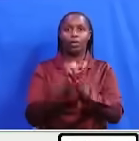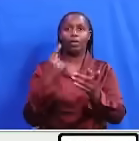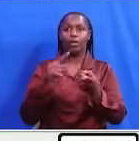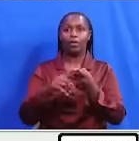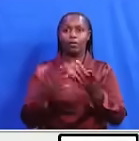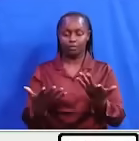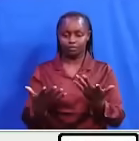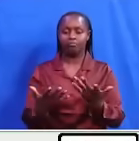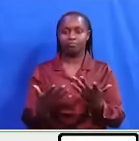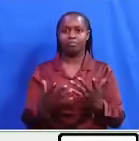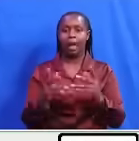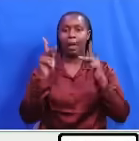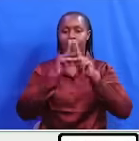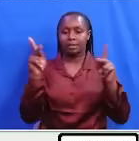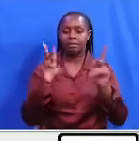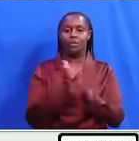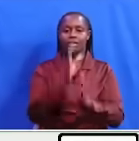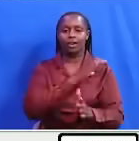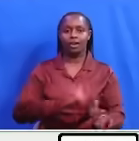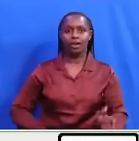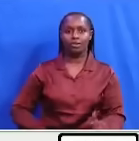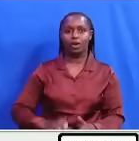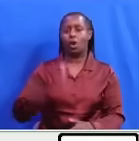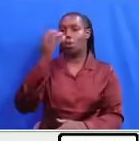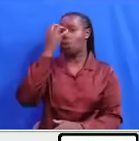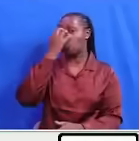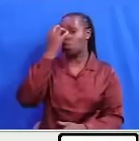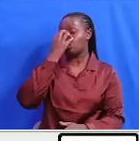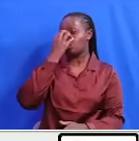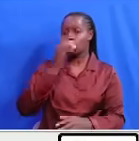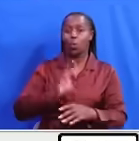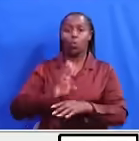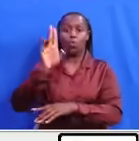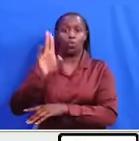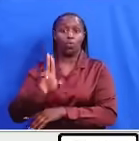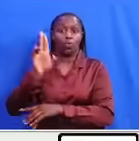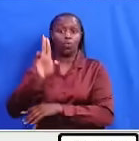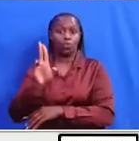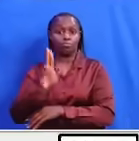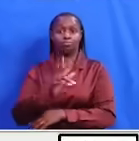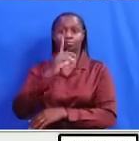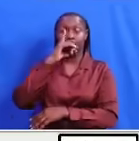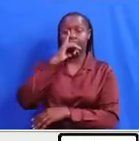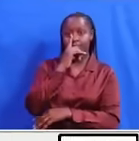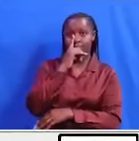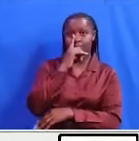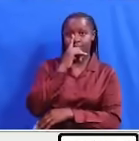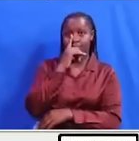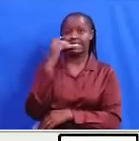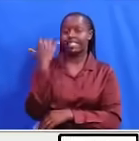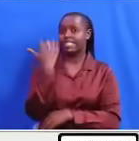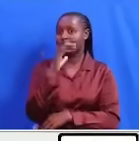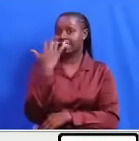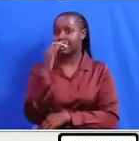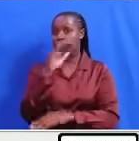Amania Christo. President William Ruto, former President Uhuru Kenyatta, and Deputy President Kithure Kindiki exchanged